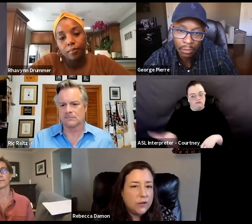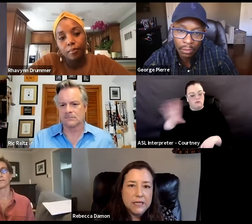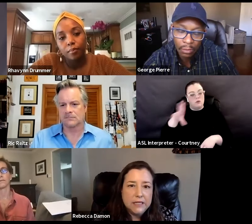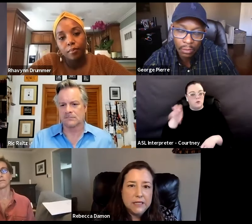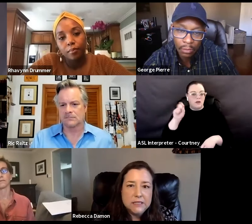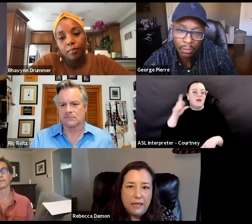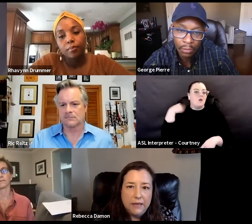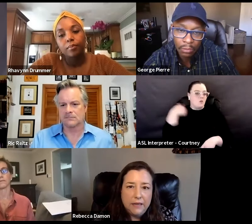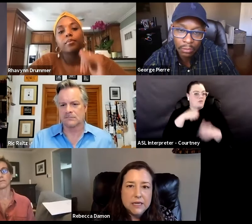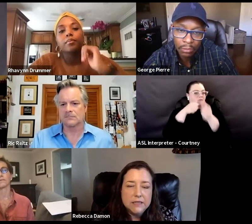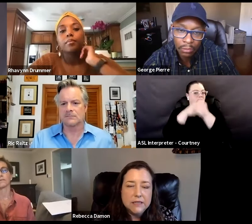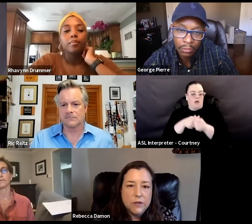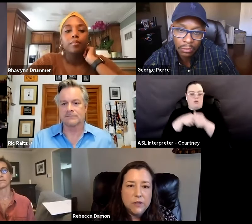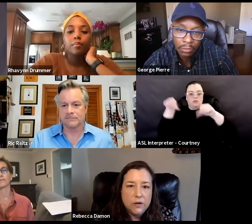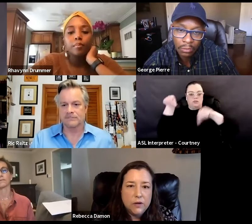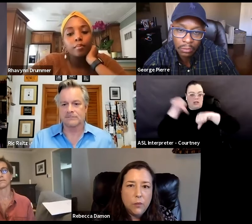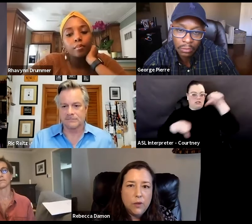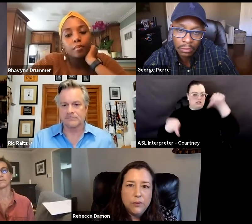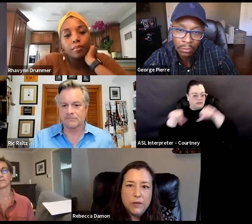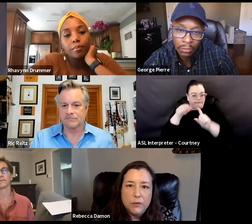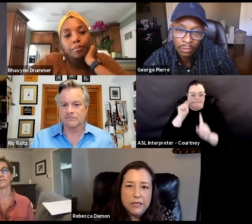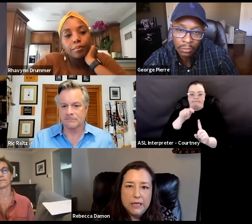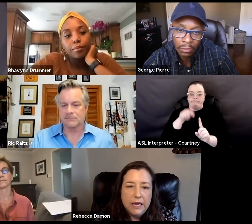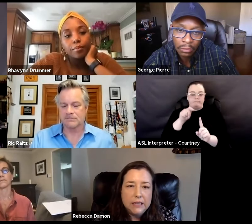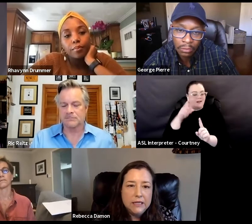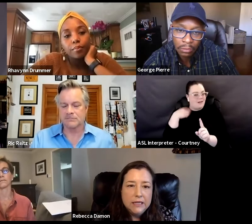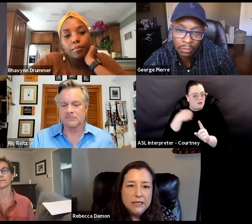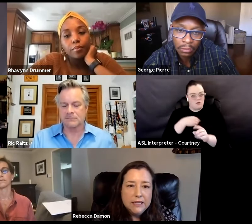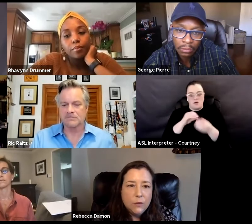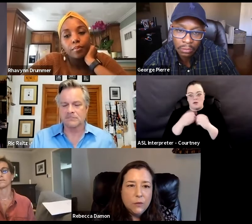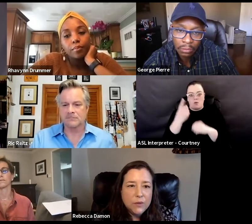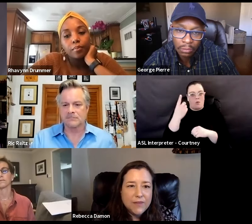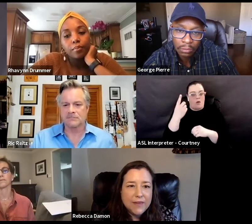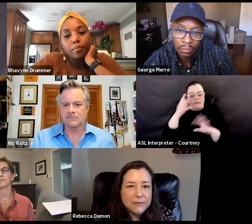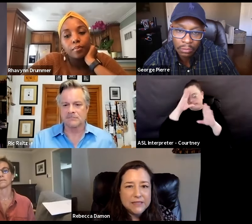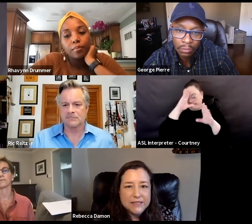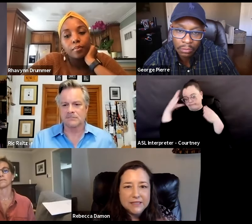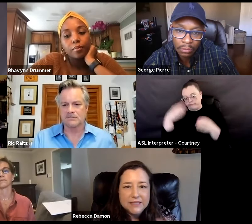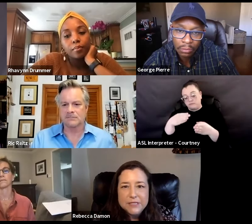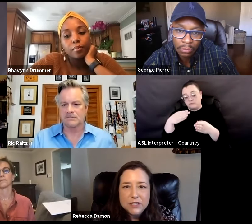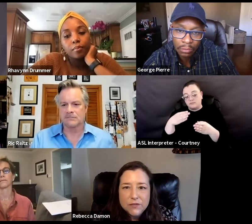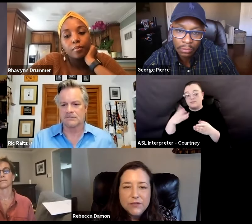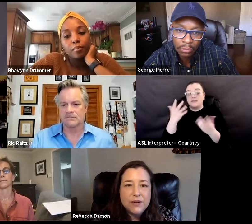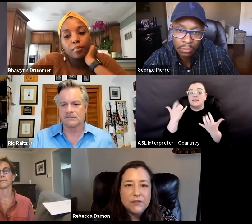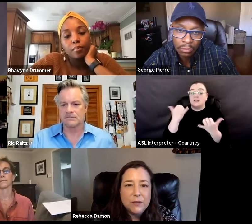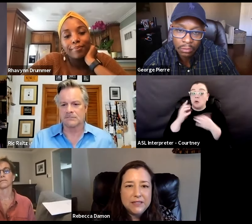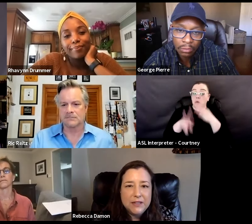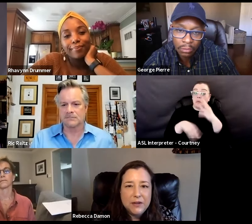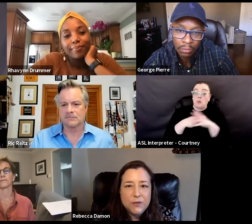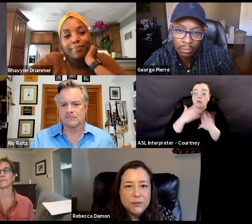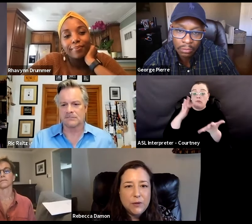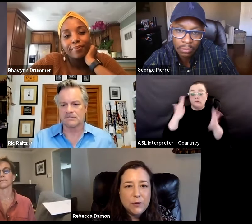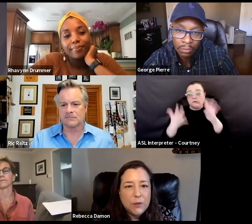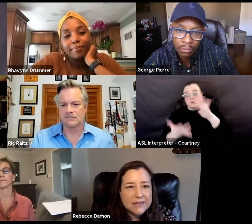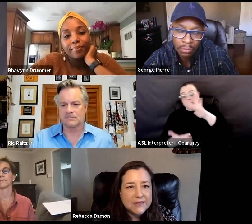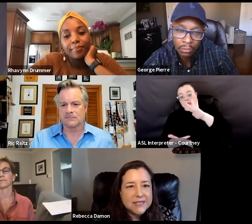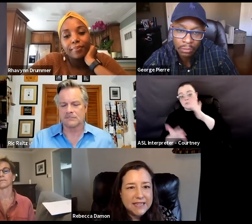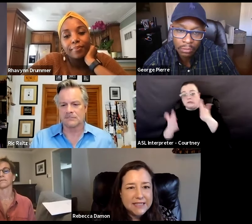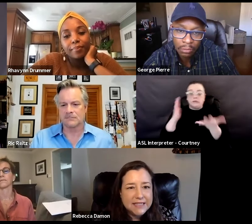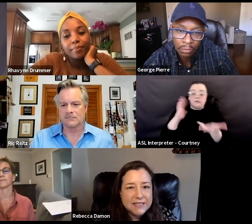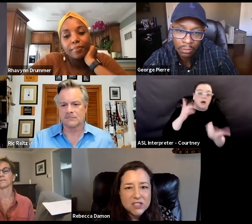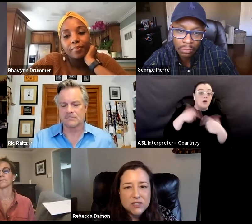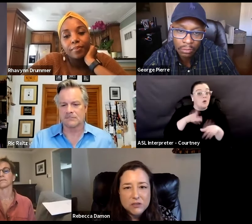follow the science, and that science has been our #1 priority. And in a world where that can be a little topsy-turvy for everyone, you know, if you keep going back